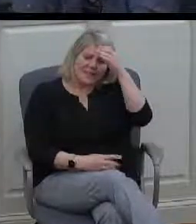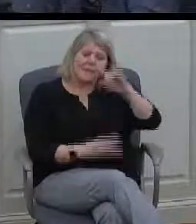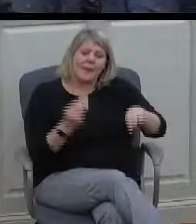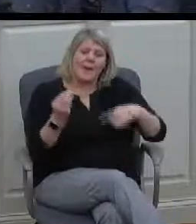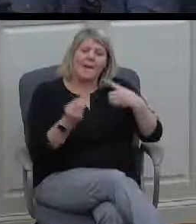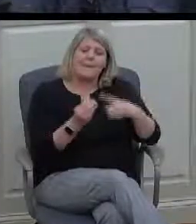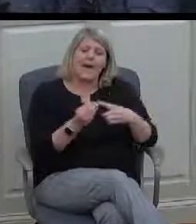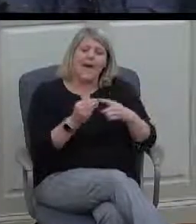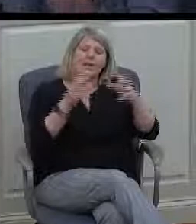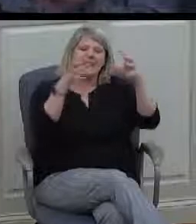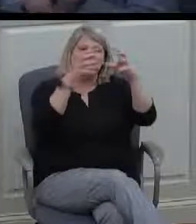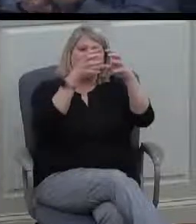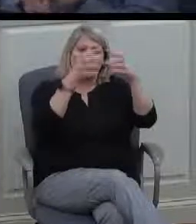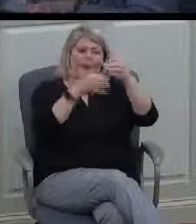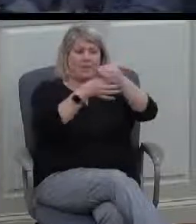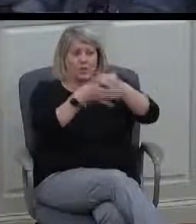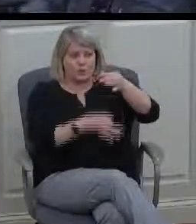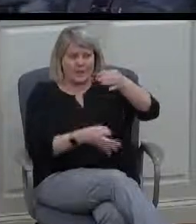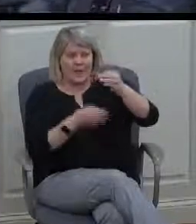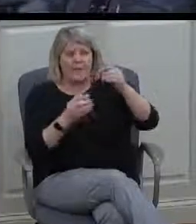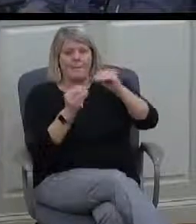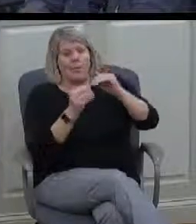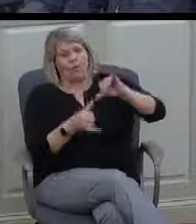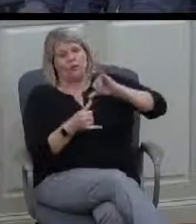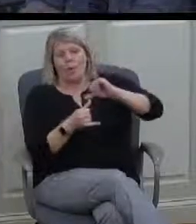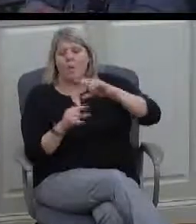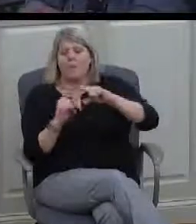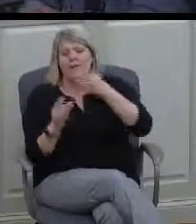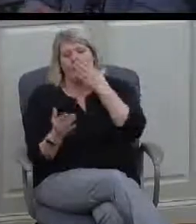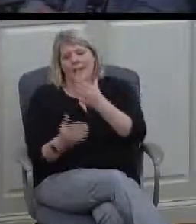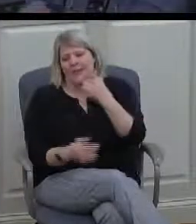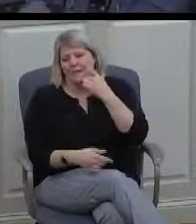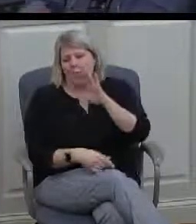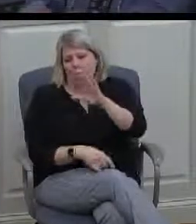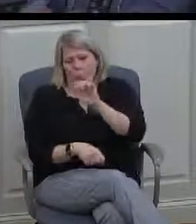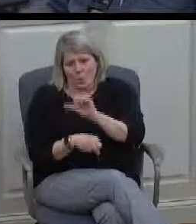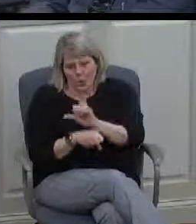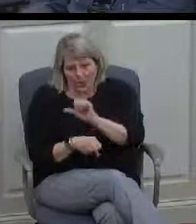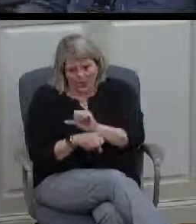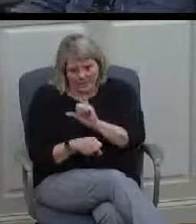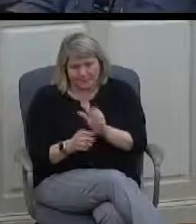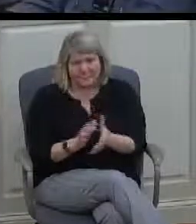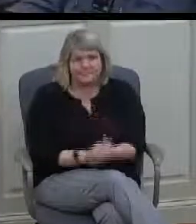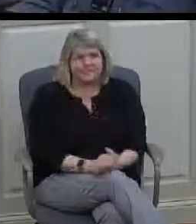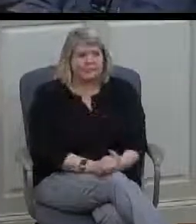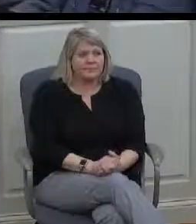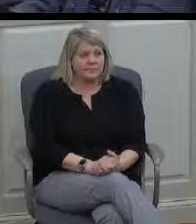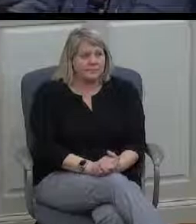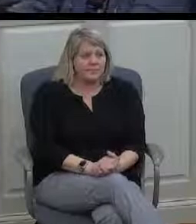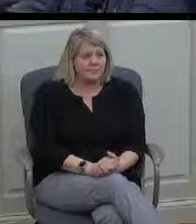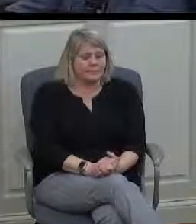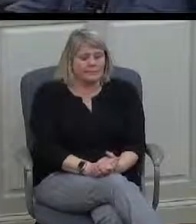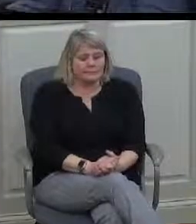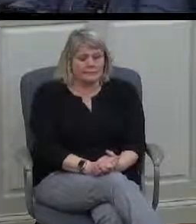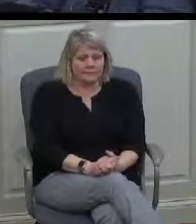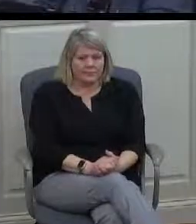but I just want to say thanks for the work that you've done thus far. Thank you.